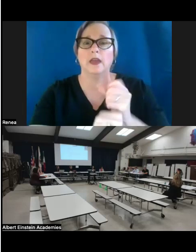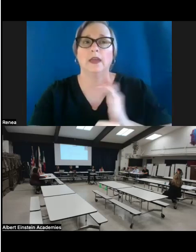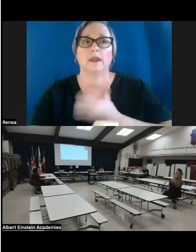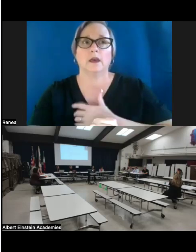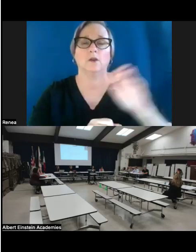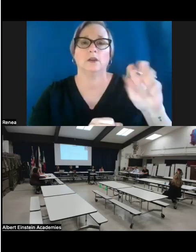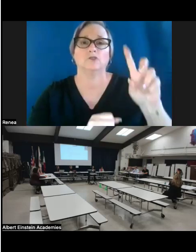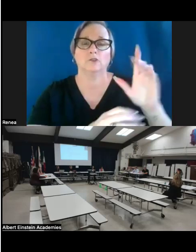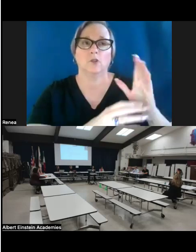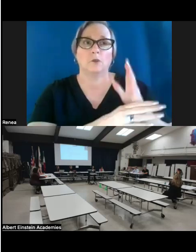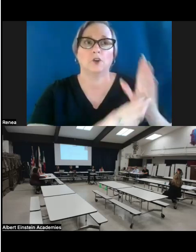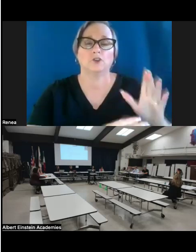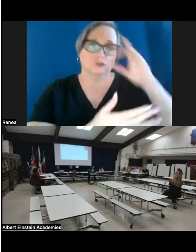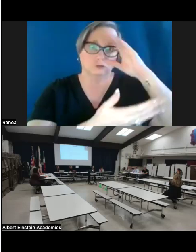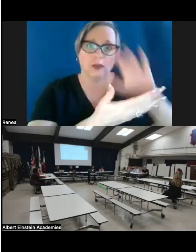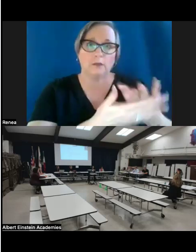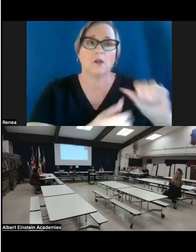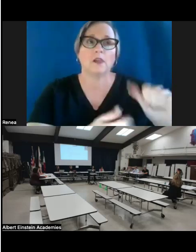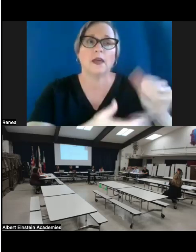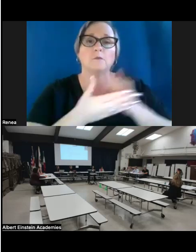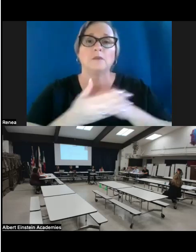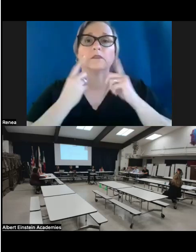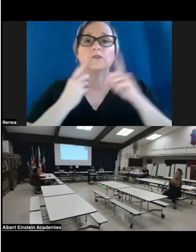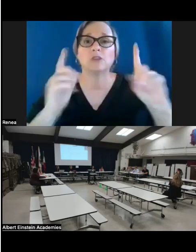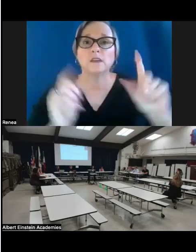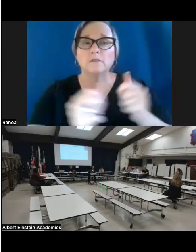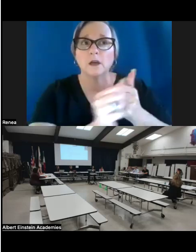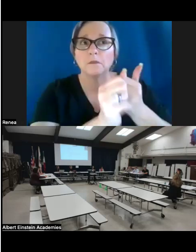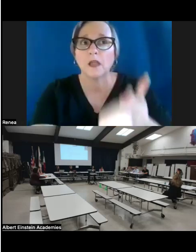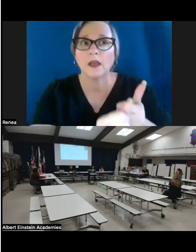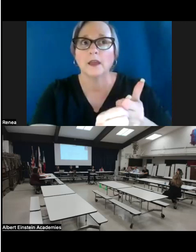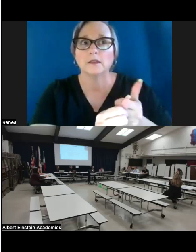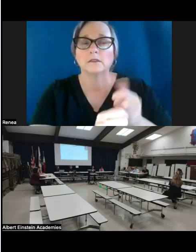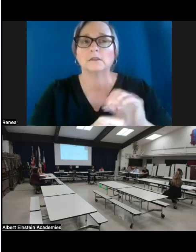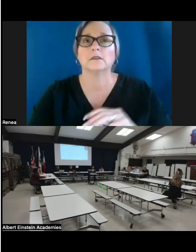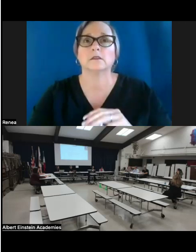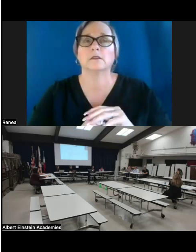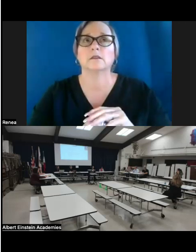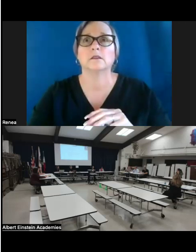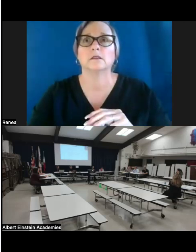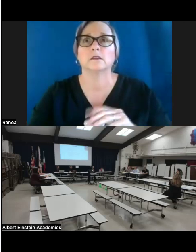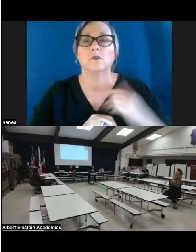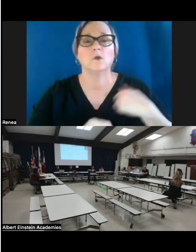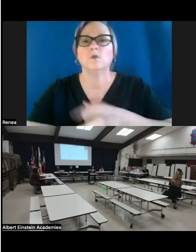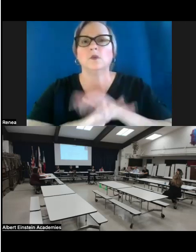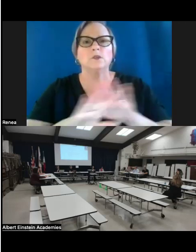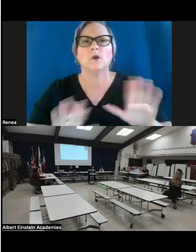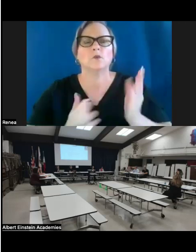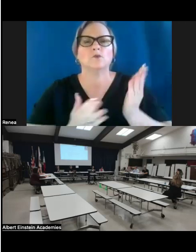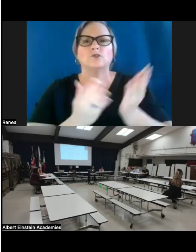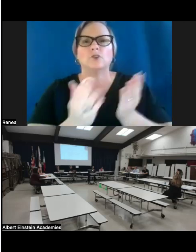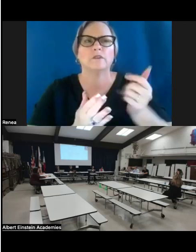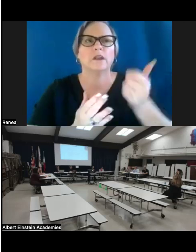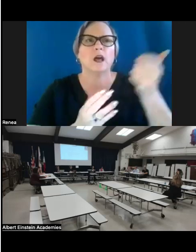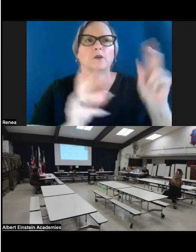compliance. And regardless of, we don't serve at anyone's pleasure. And we're not here based on emotions, we're here based